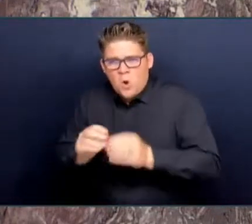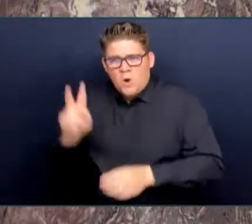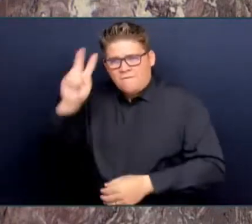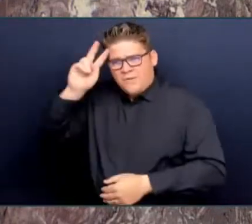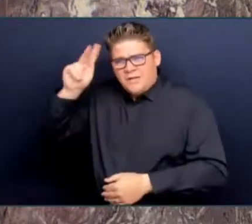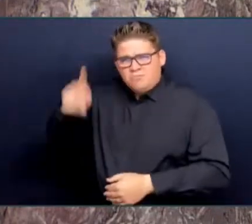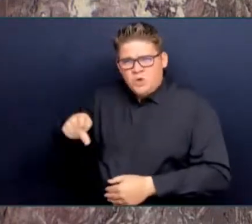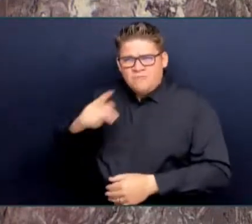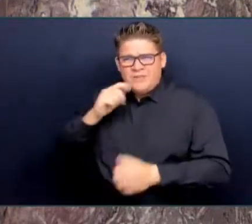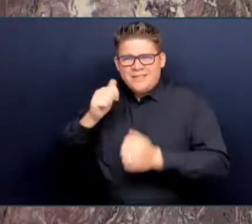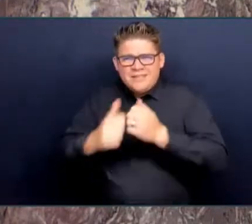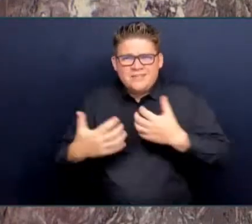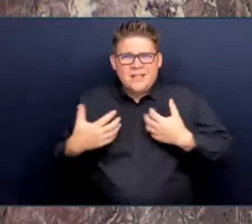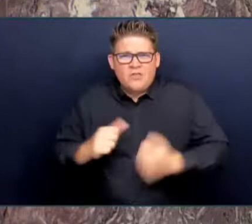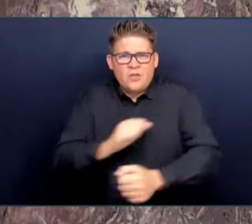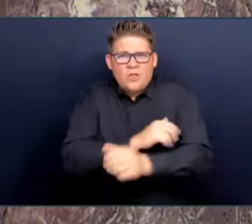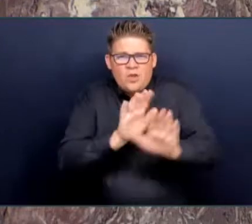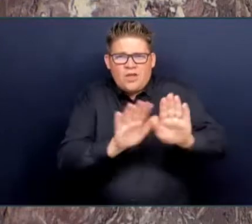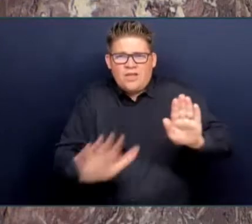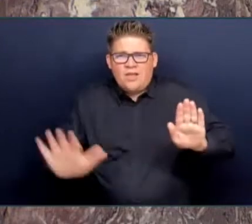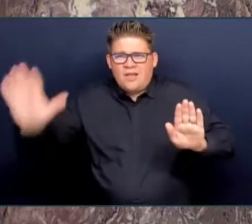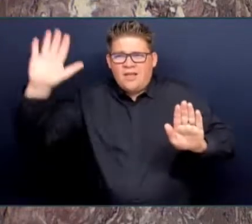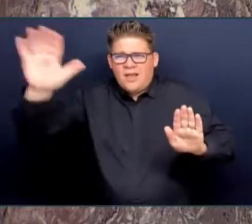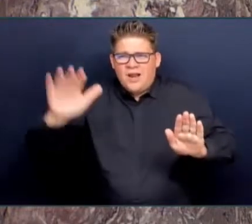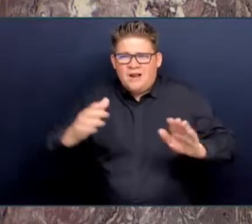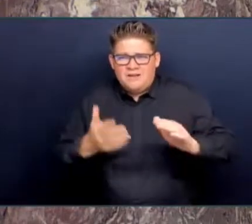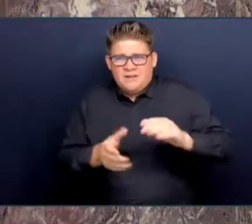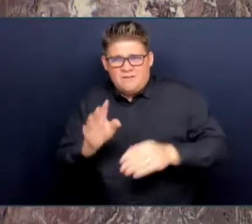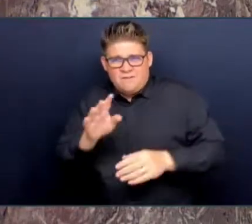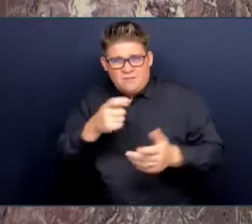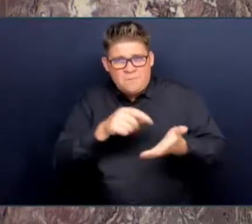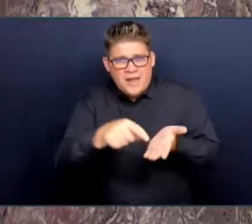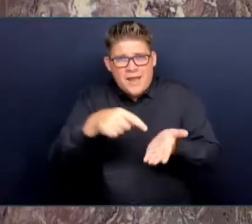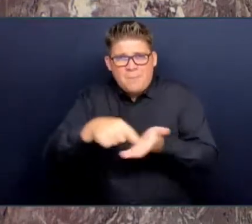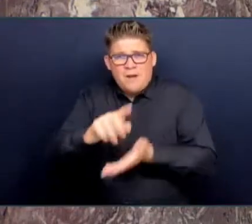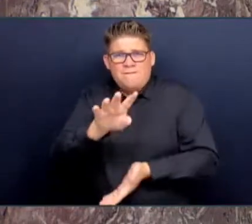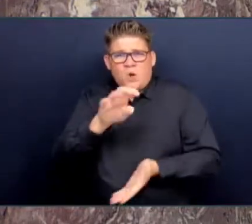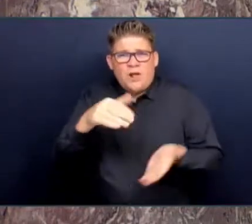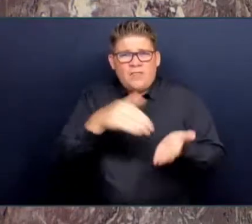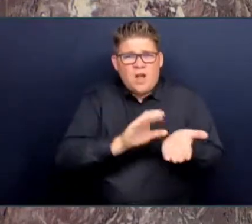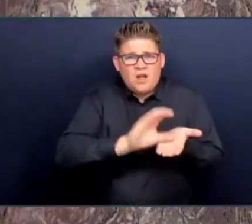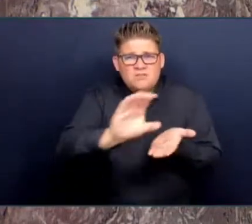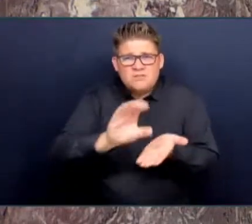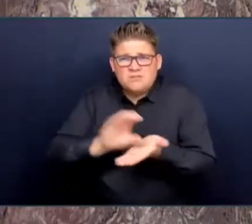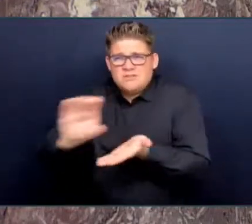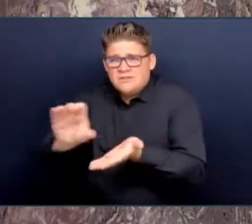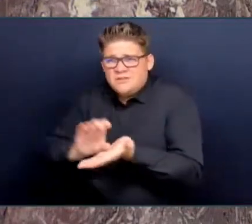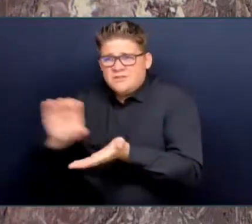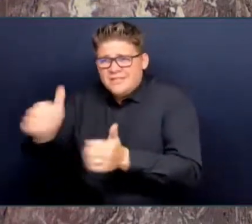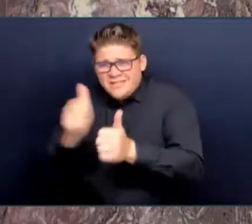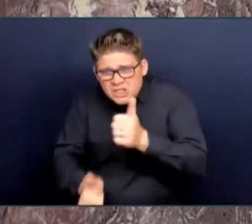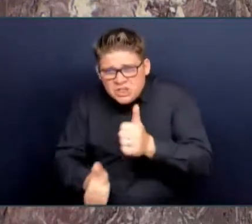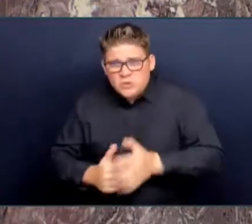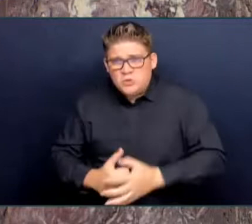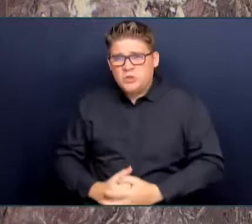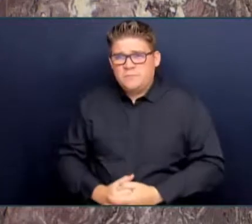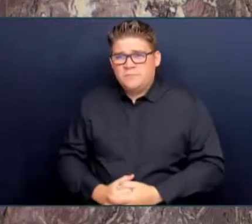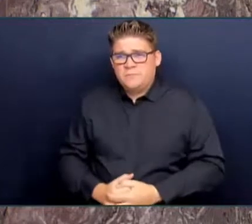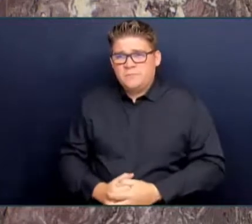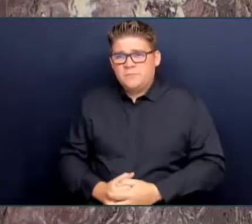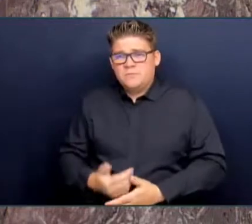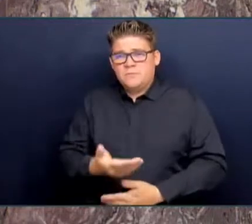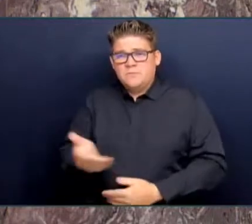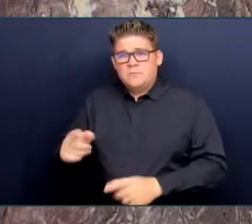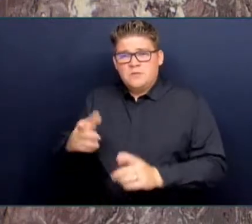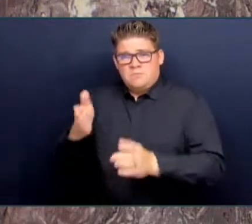she deserves? Will he do the right thing and resign, or will he wait to be fired by the tainted